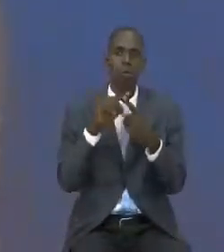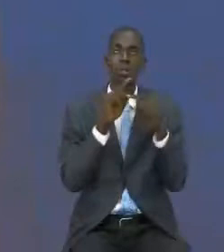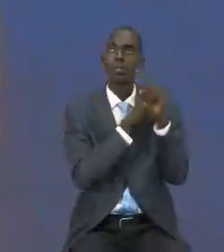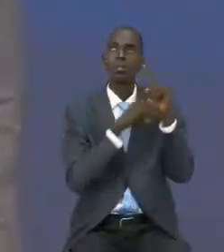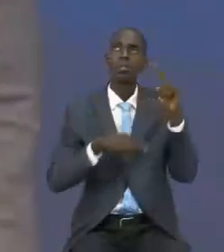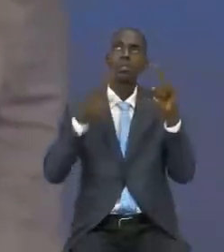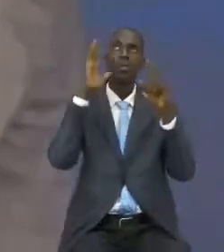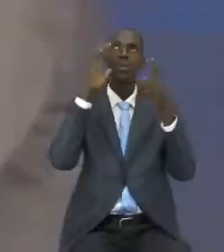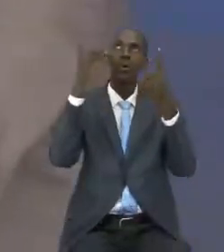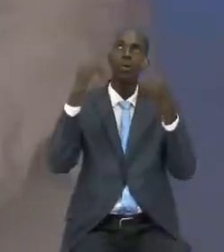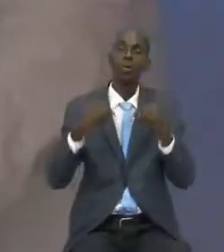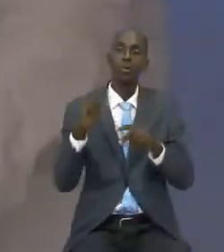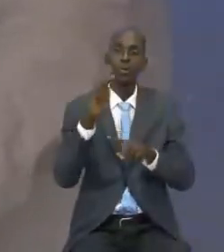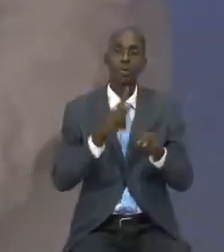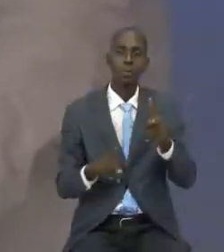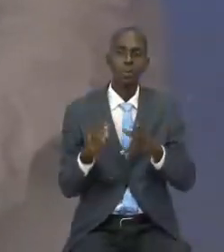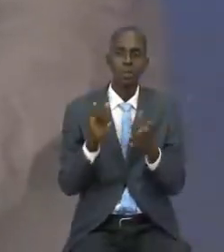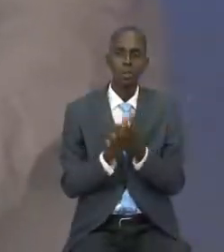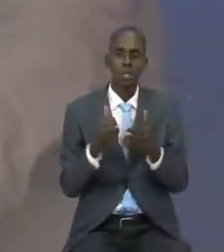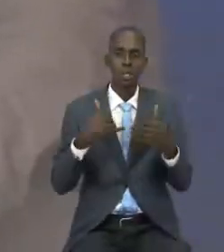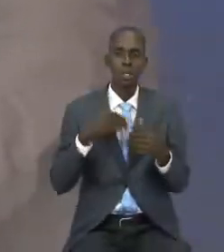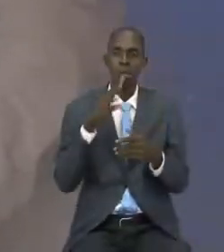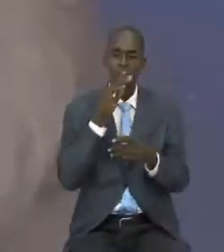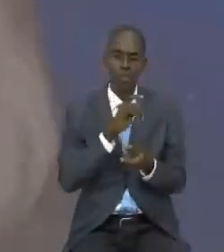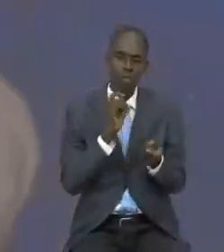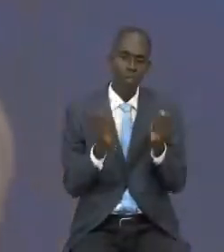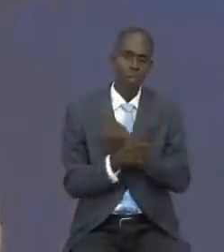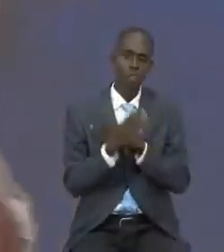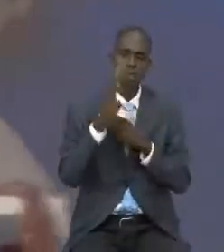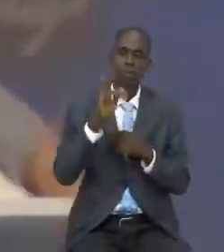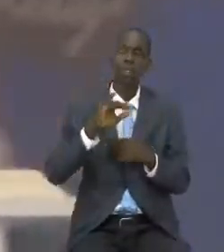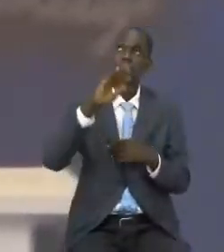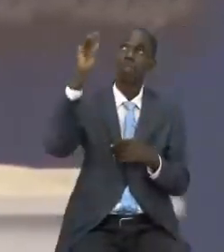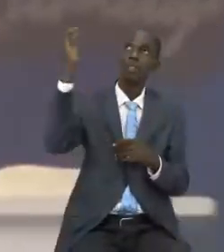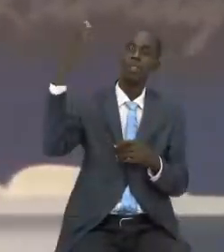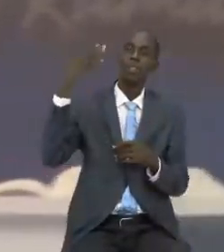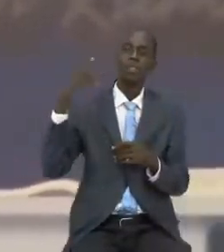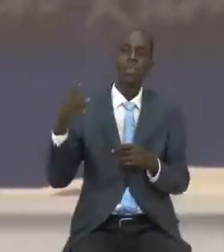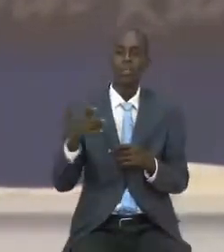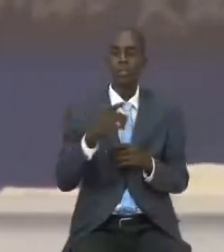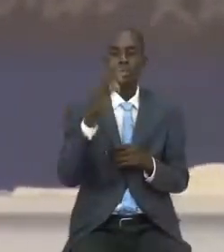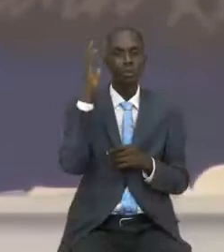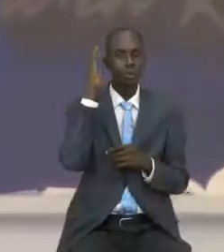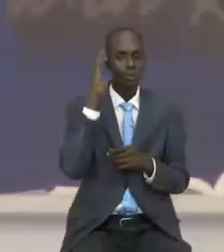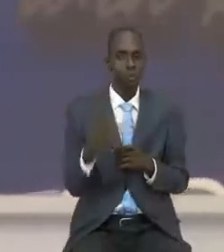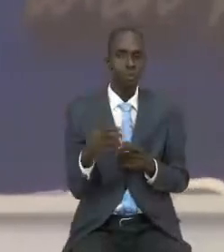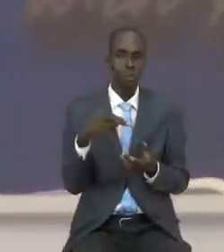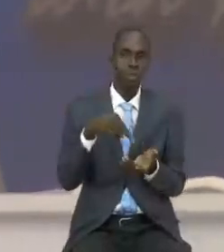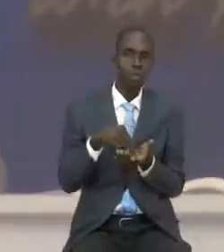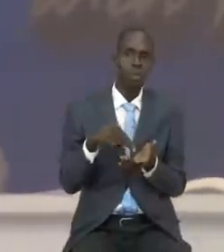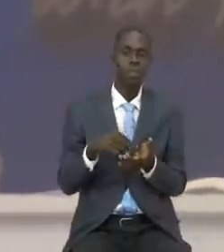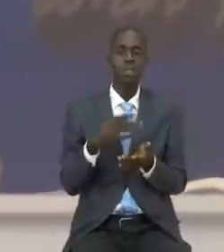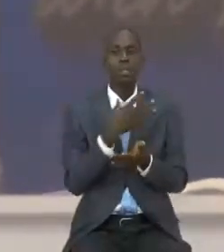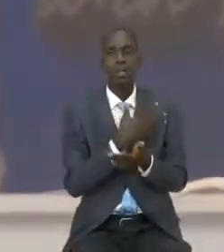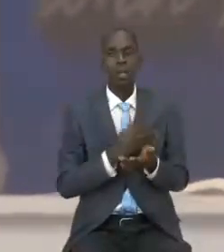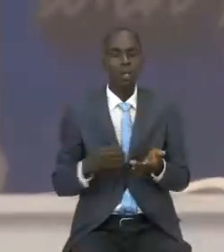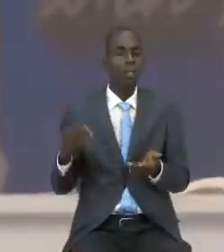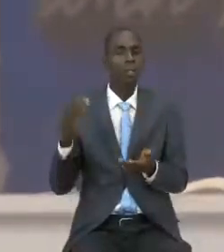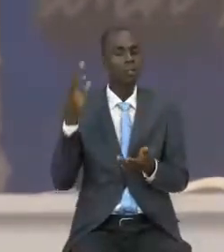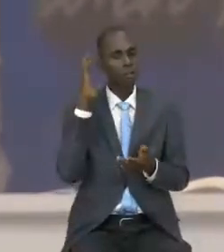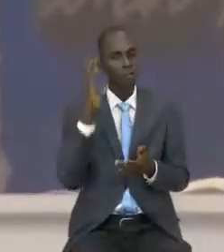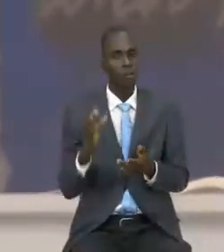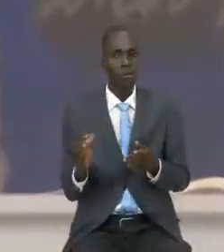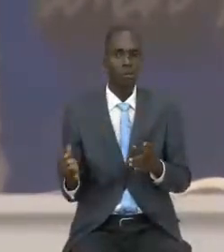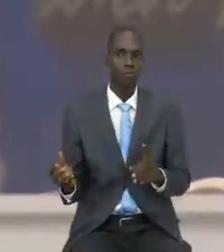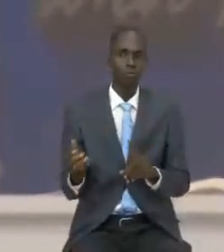the people who have been transformed by grace, they will get up and be caught up in the rapture.